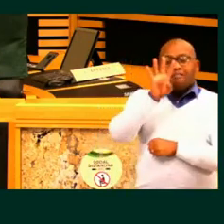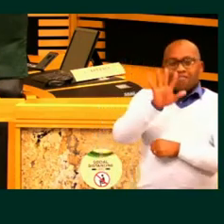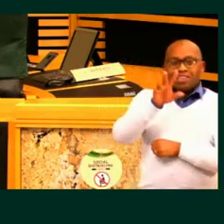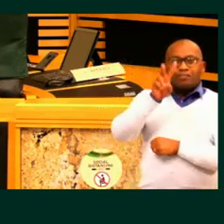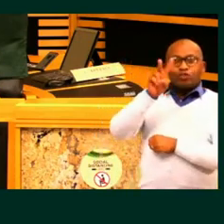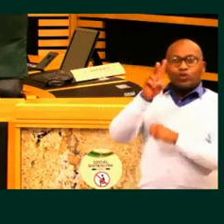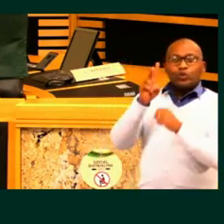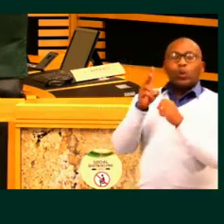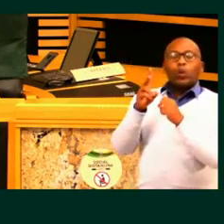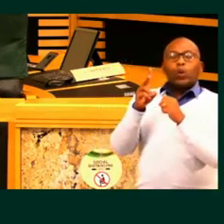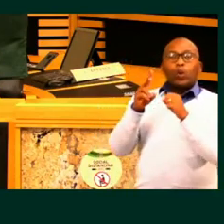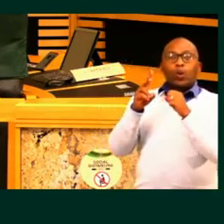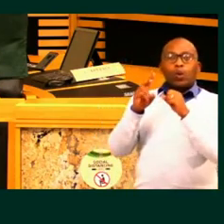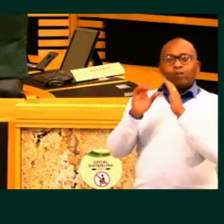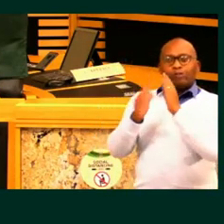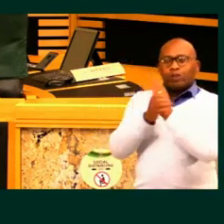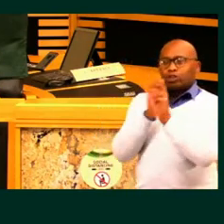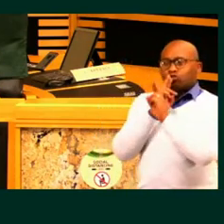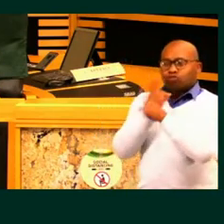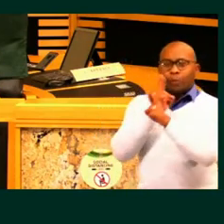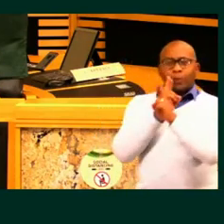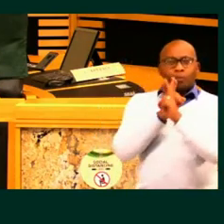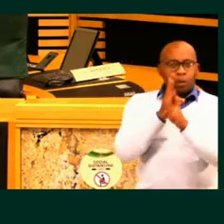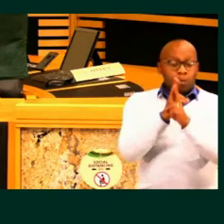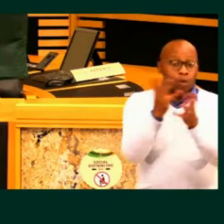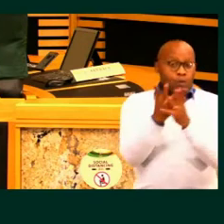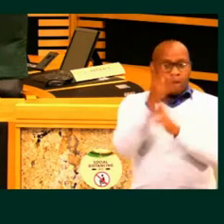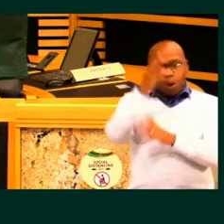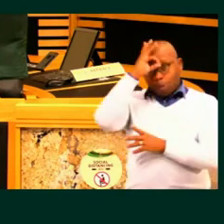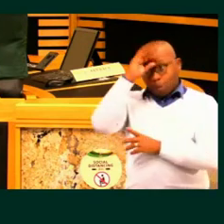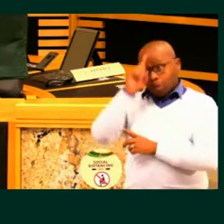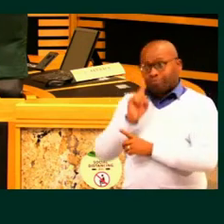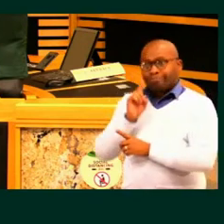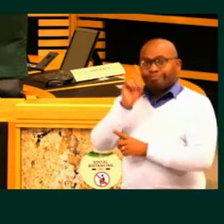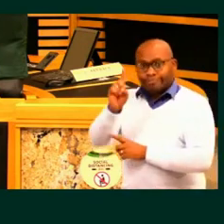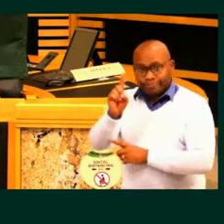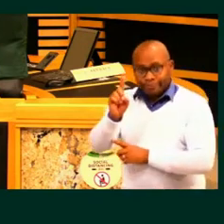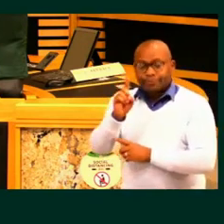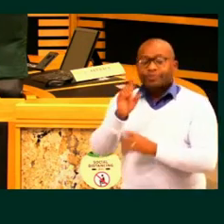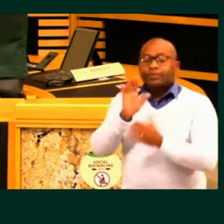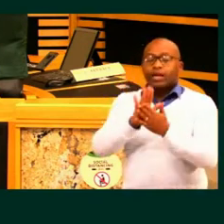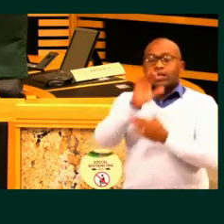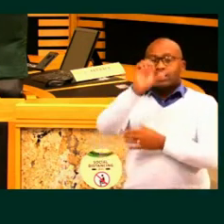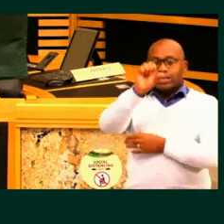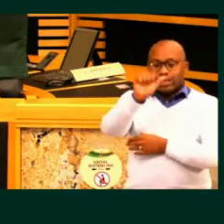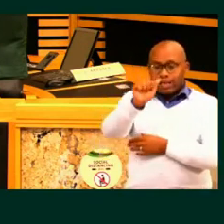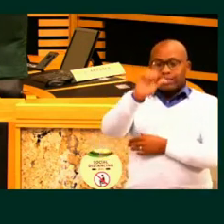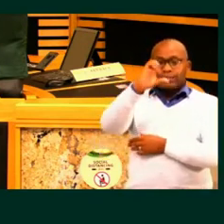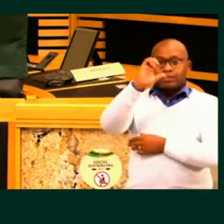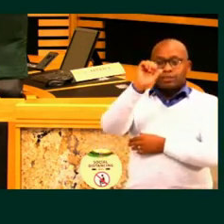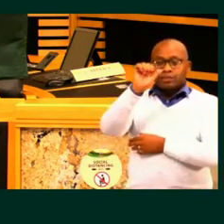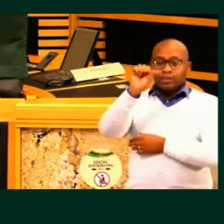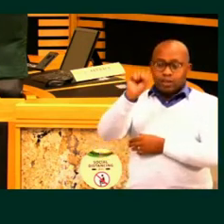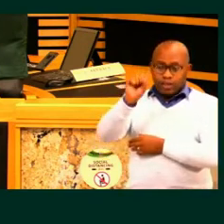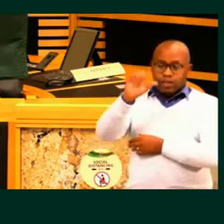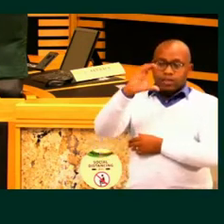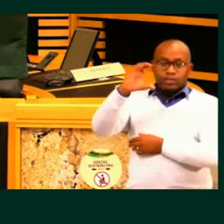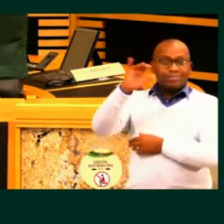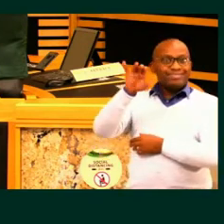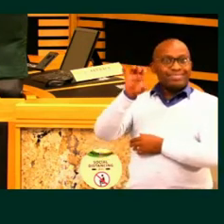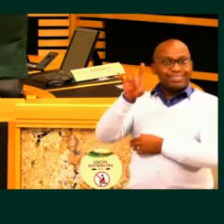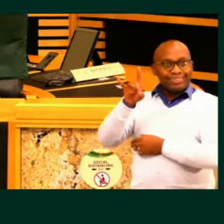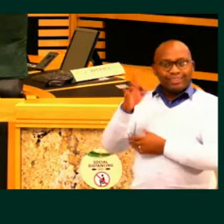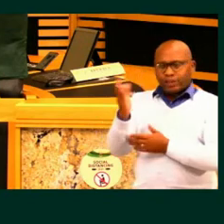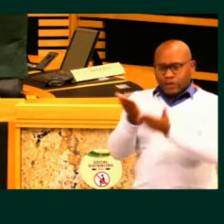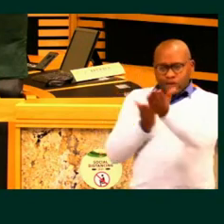misconduct have been reported to the South African Council for educators crime statistics for